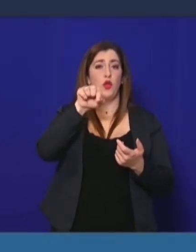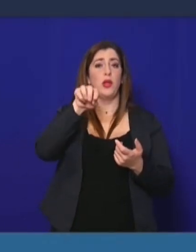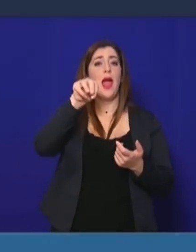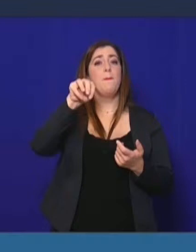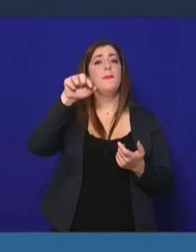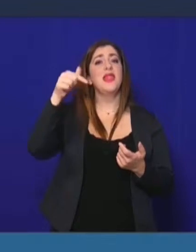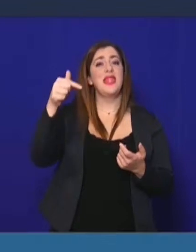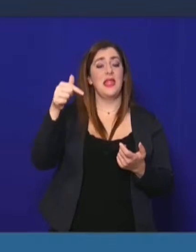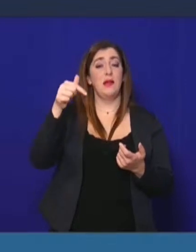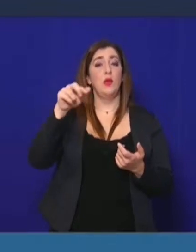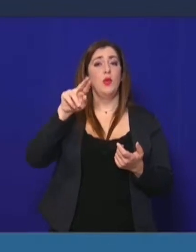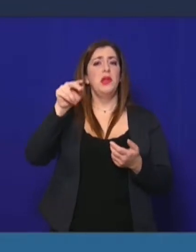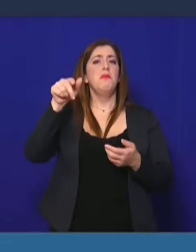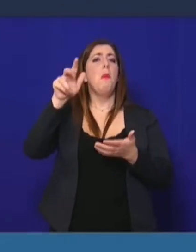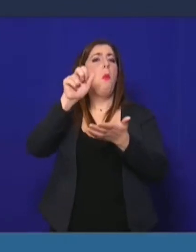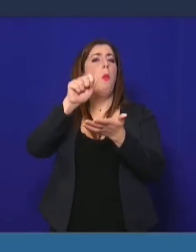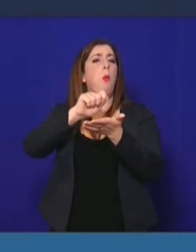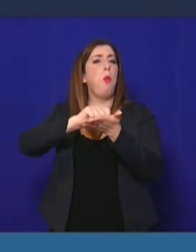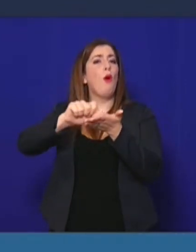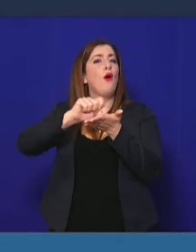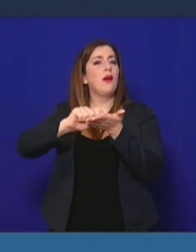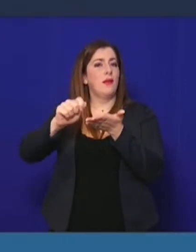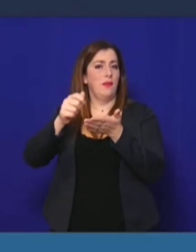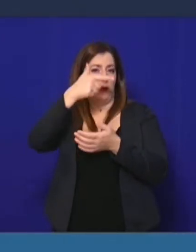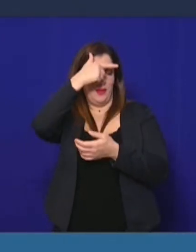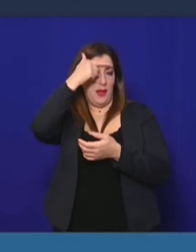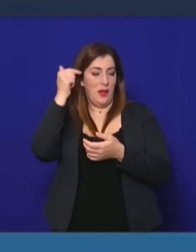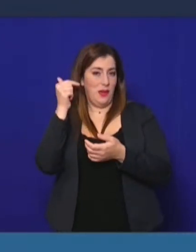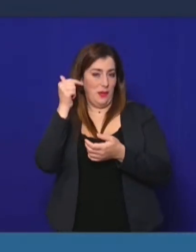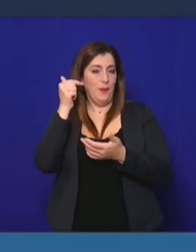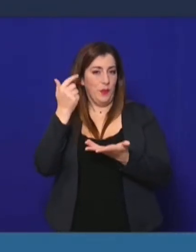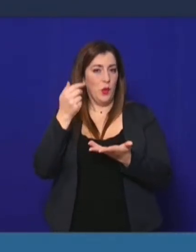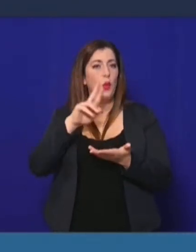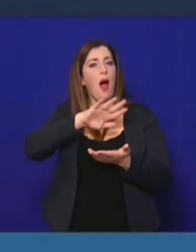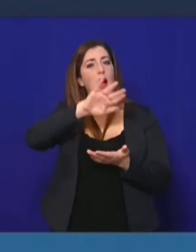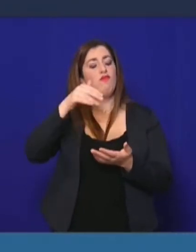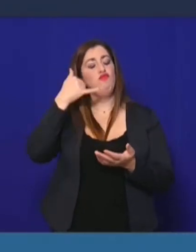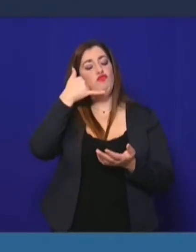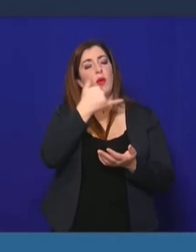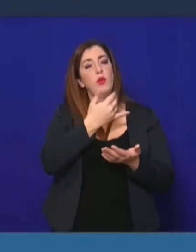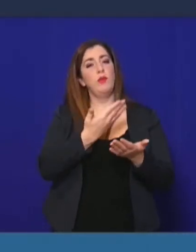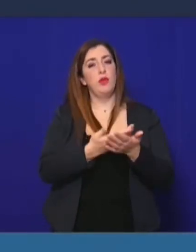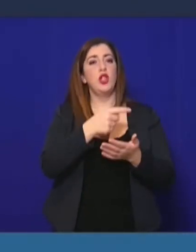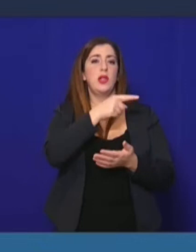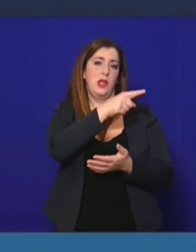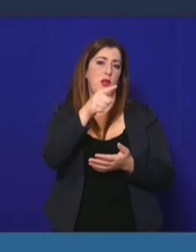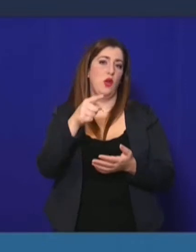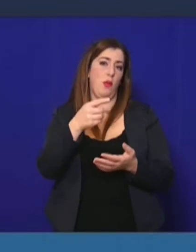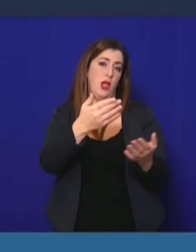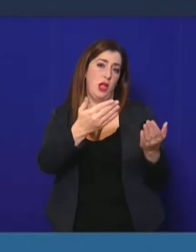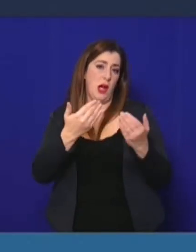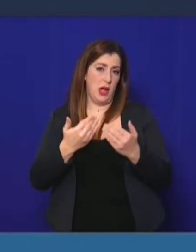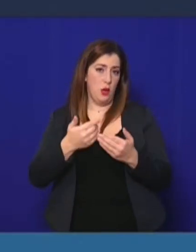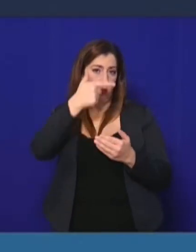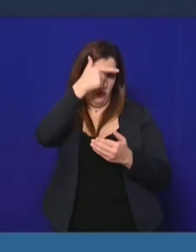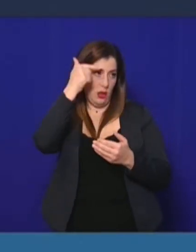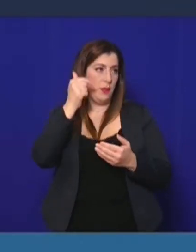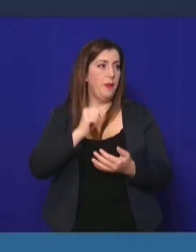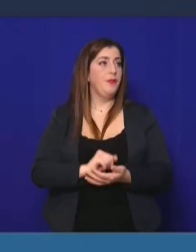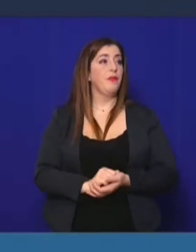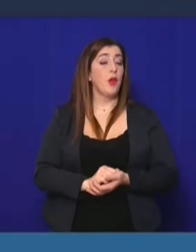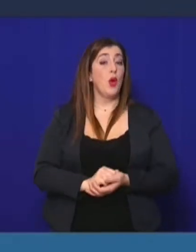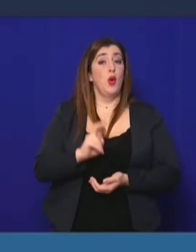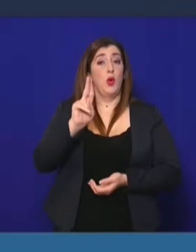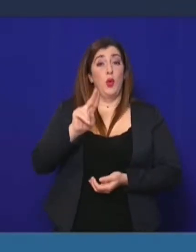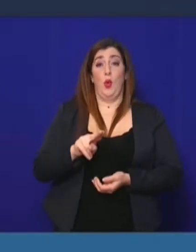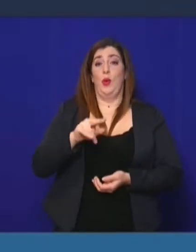bl-appuntament. Fakkarkom li għatu importanti wkoll li aħna nagħmlu download tal-contact tracing app għax din sibna li tgħin ħafna